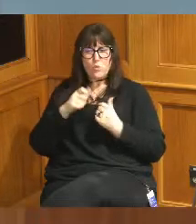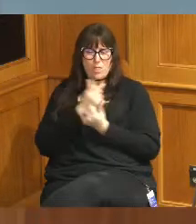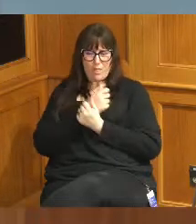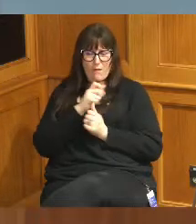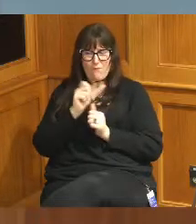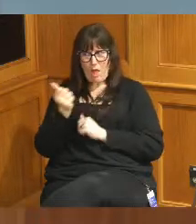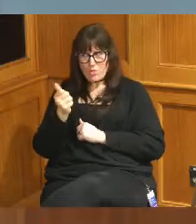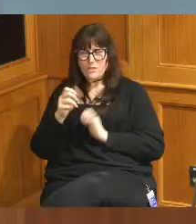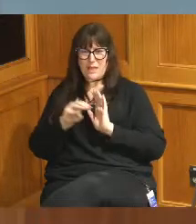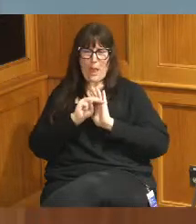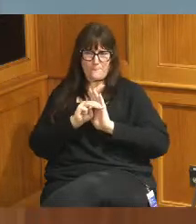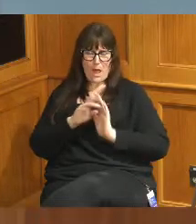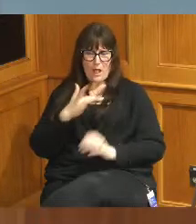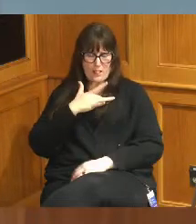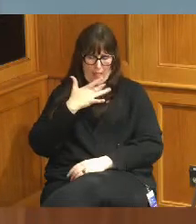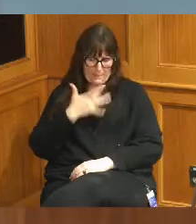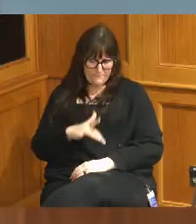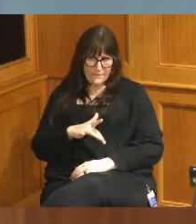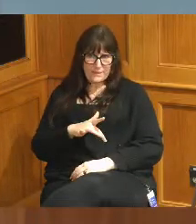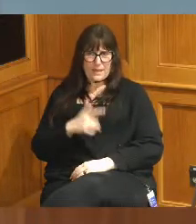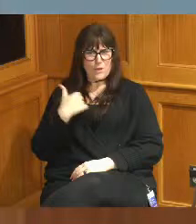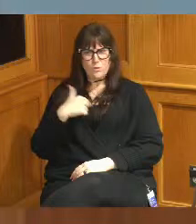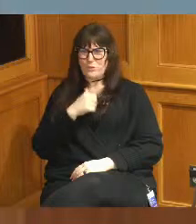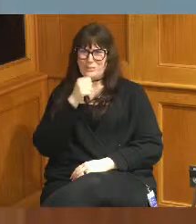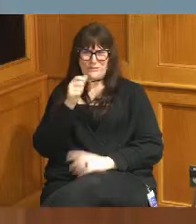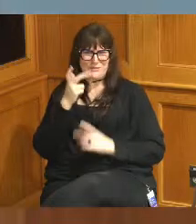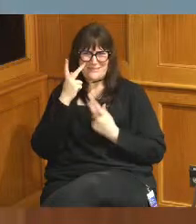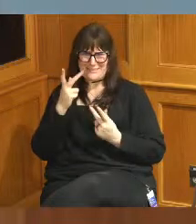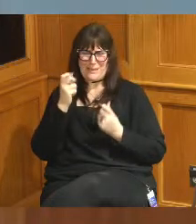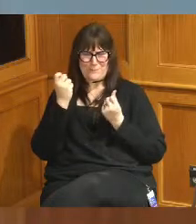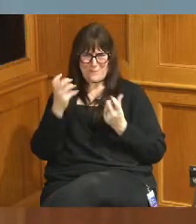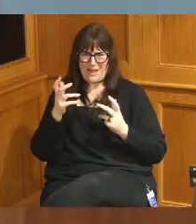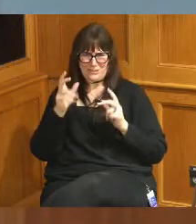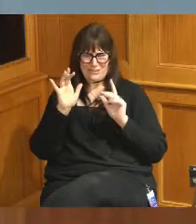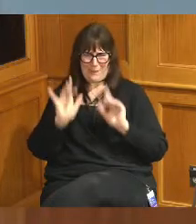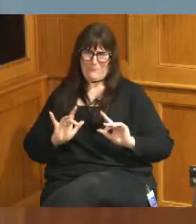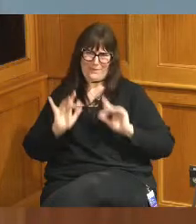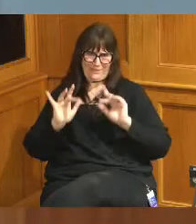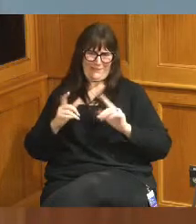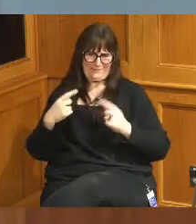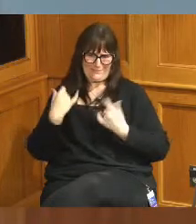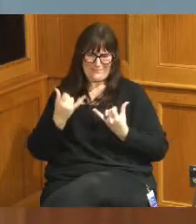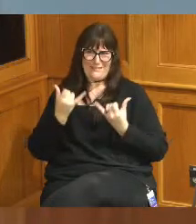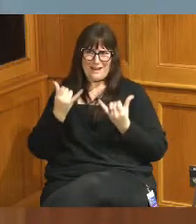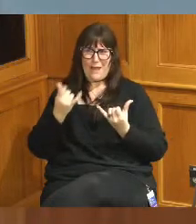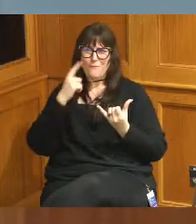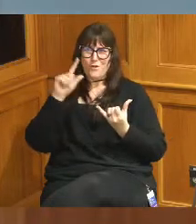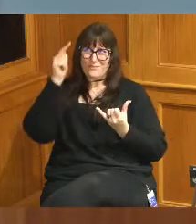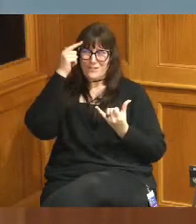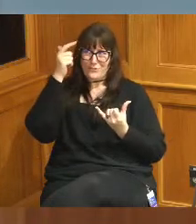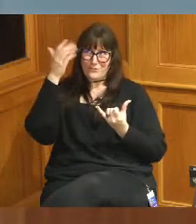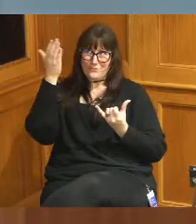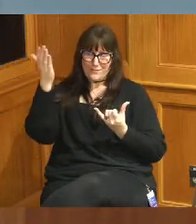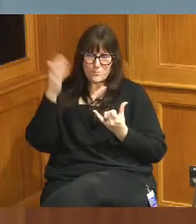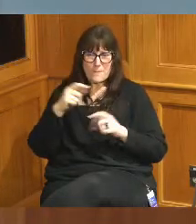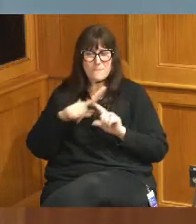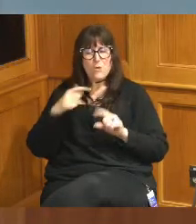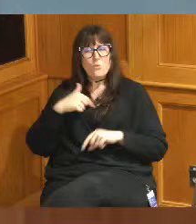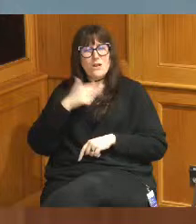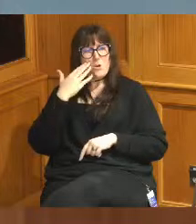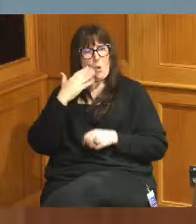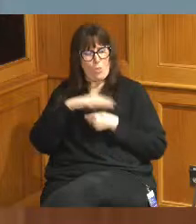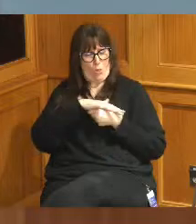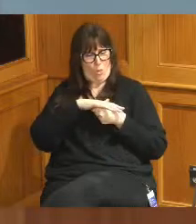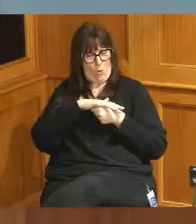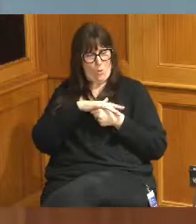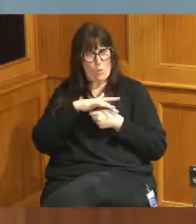And that's something that we are actually not seeing much of out of the federal government today. But we do know that the local government